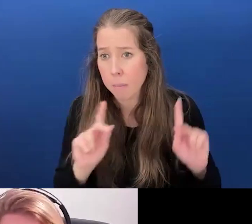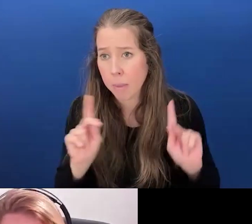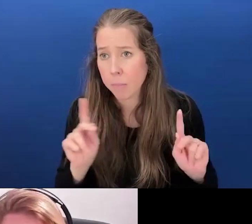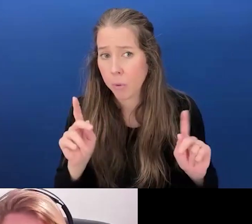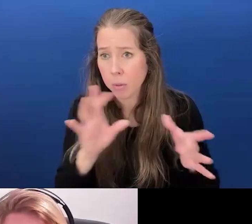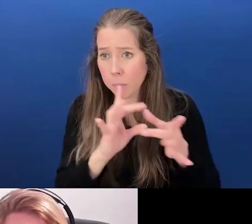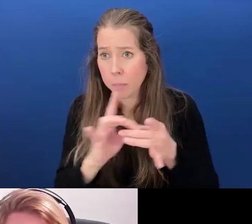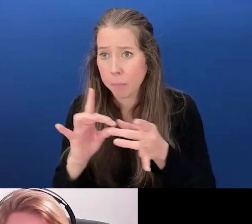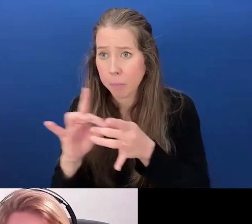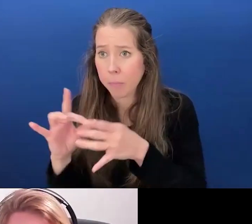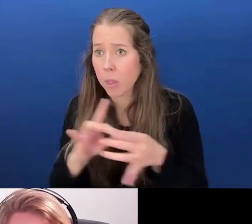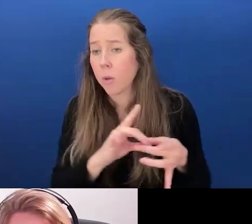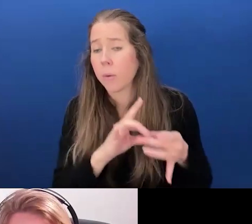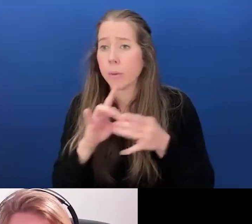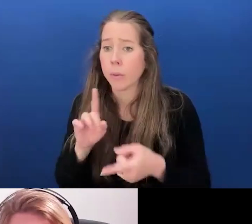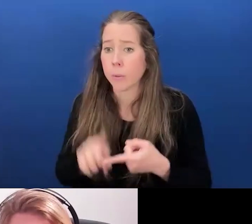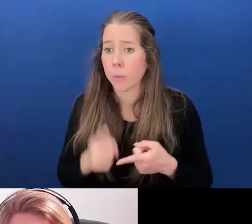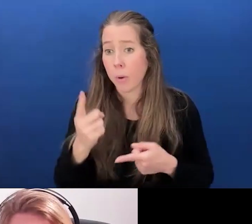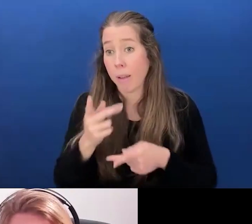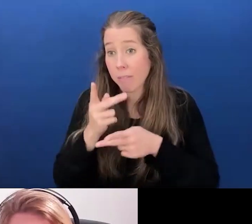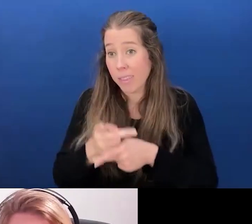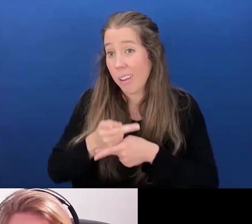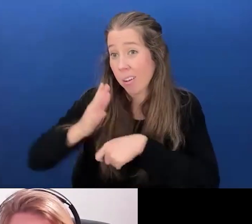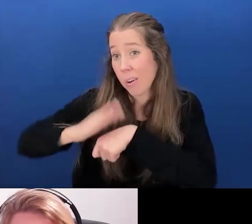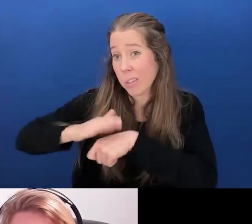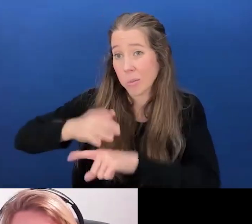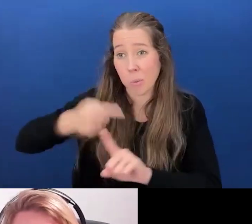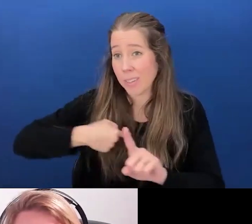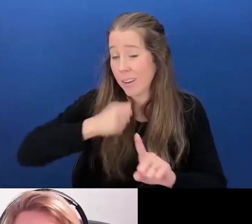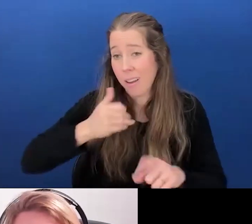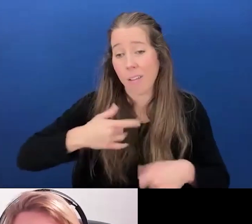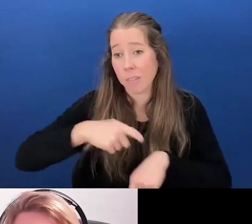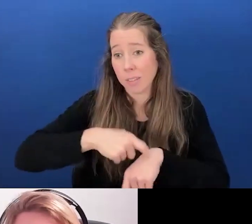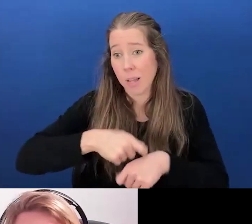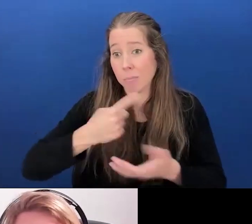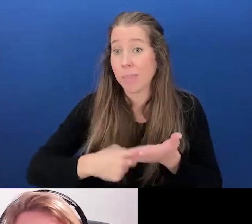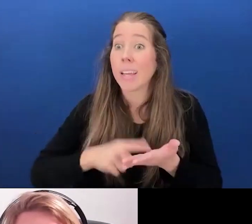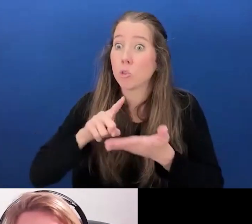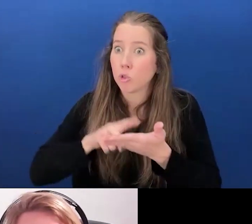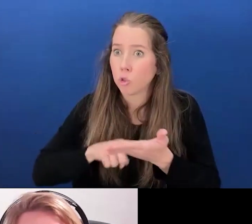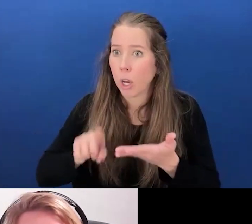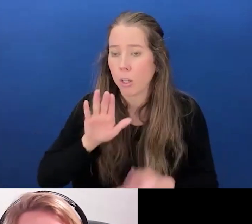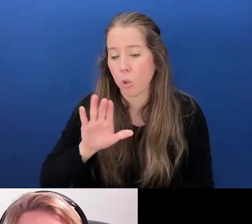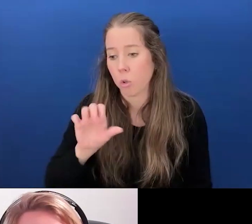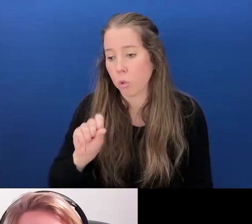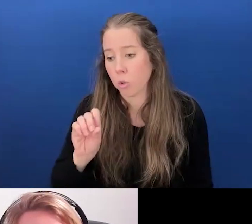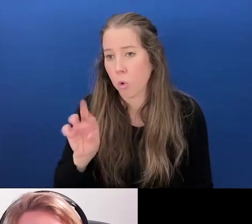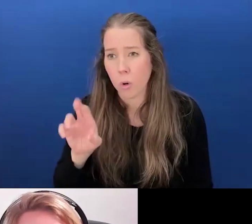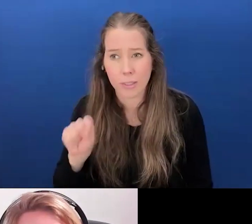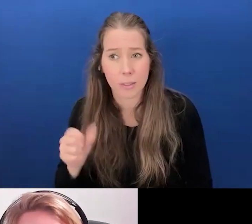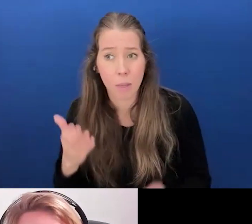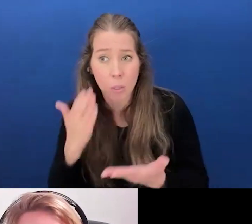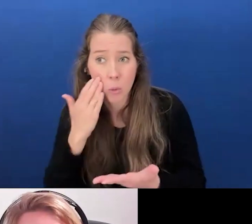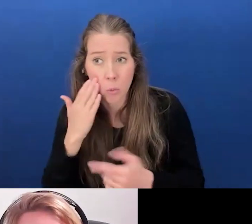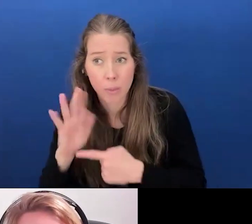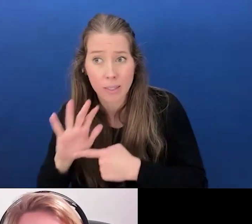to one of the cautionary points I didn't have a chance to get to about checking your sources. There's this, a lot of you have probably heard this example by